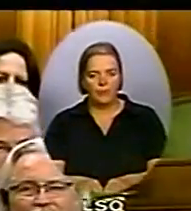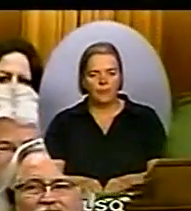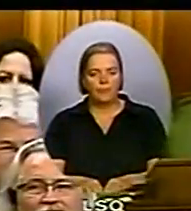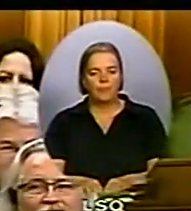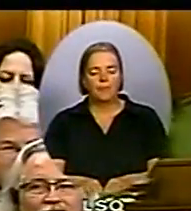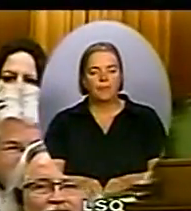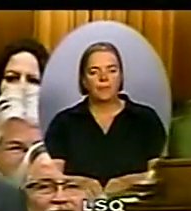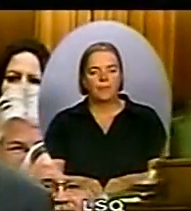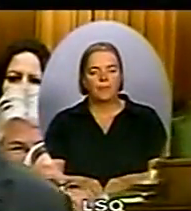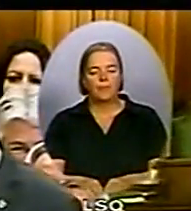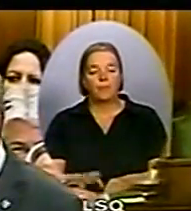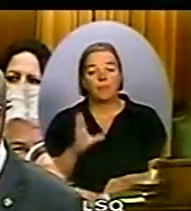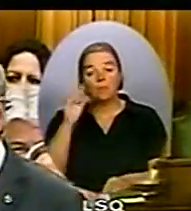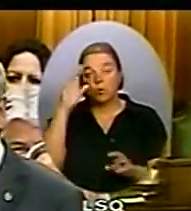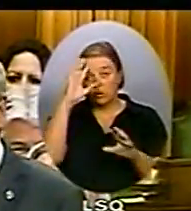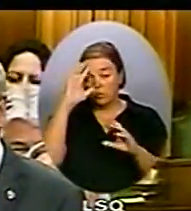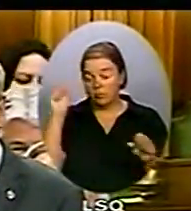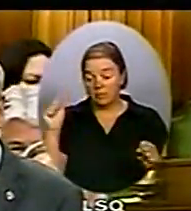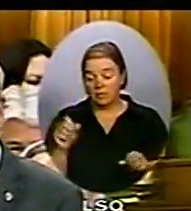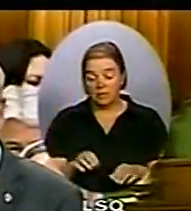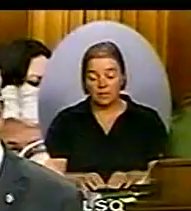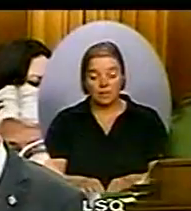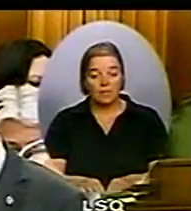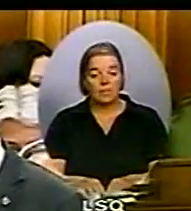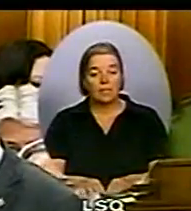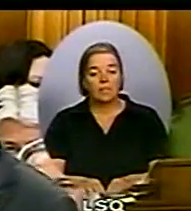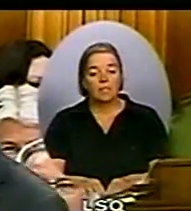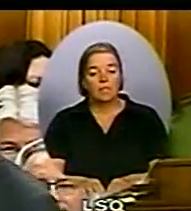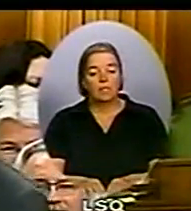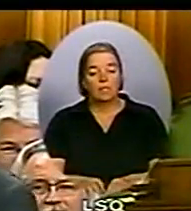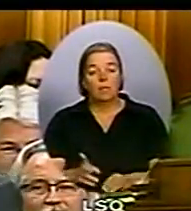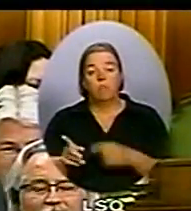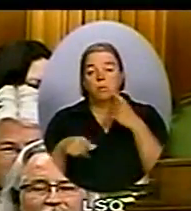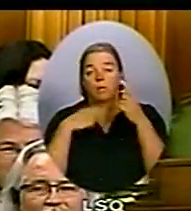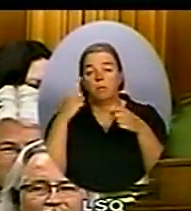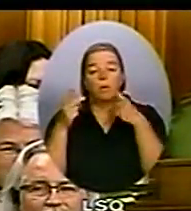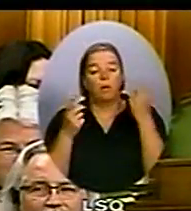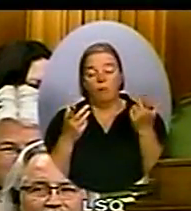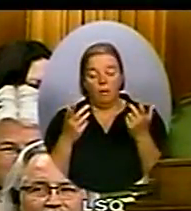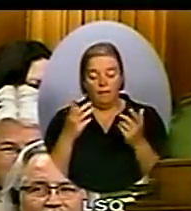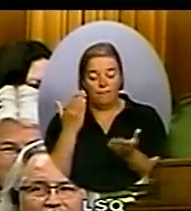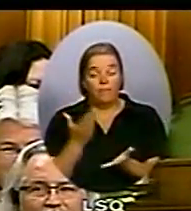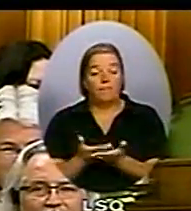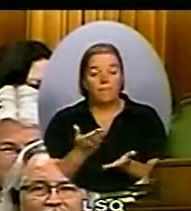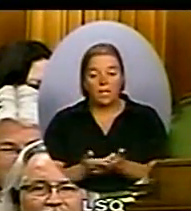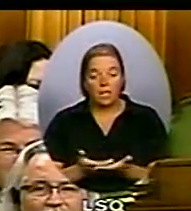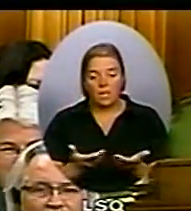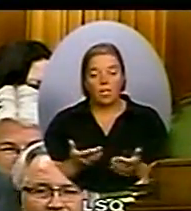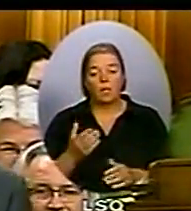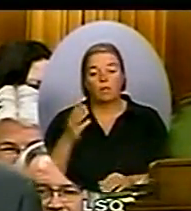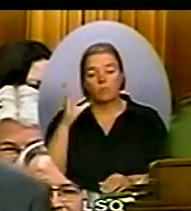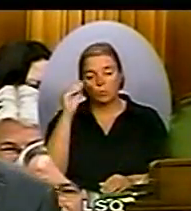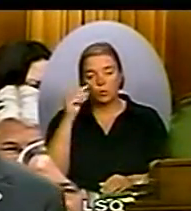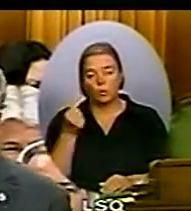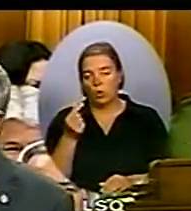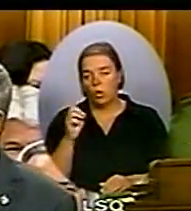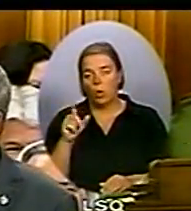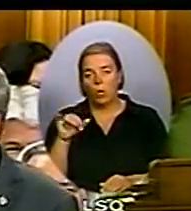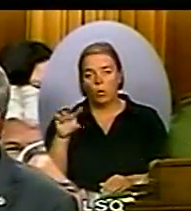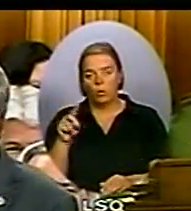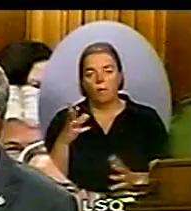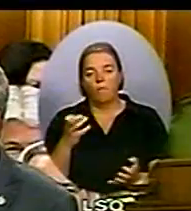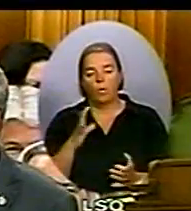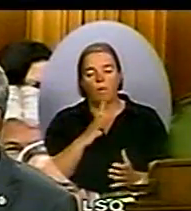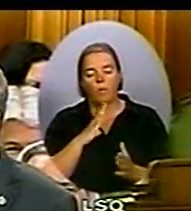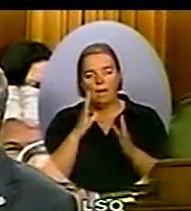for the fantasy, let's look at the facts. When Barrick Gold wanted to get the ear of the Prime Minister, they called their good buddy Nigel Wright. Now, he of